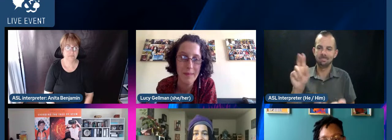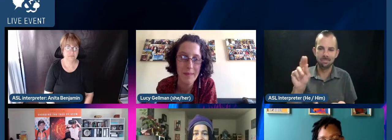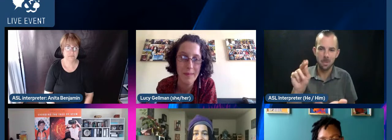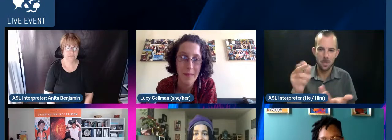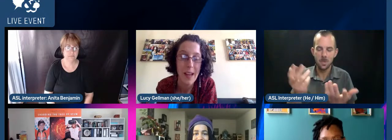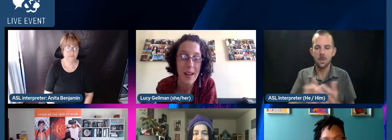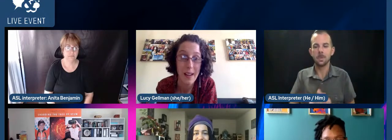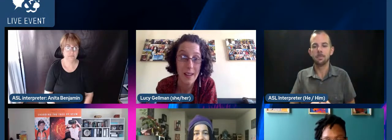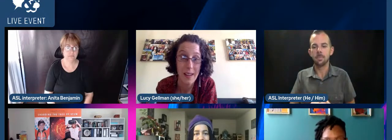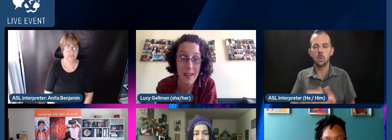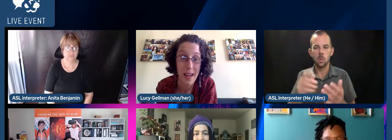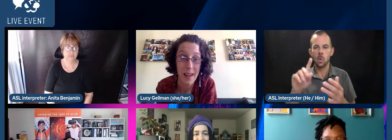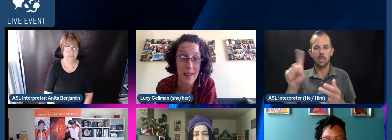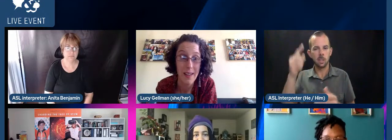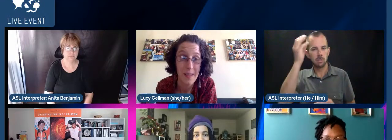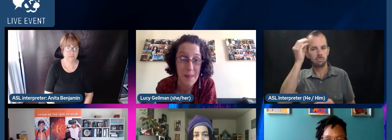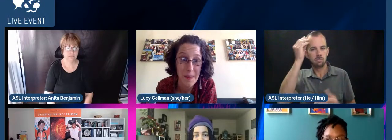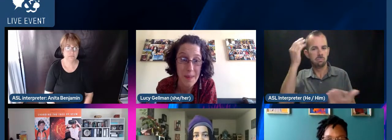mind.